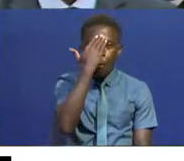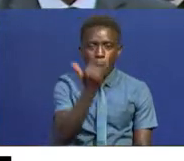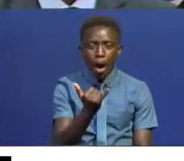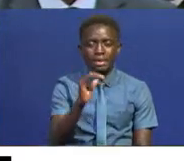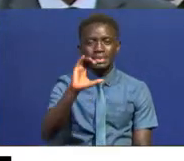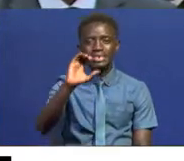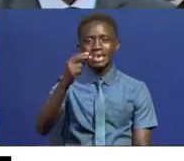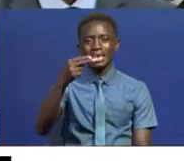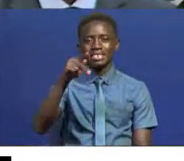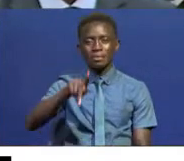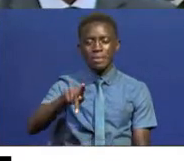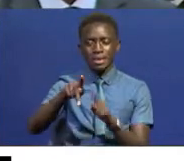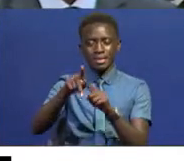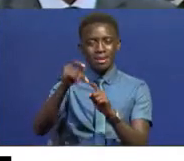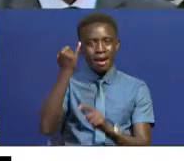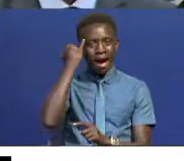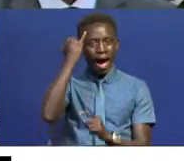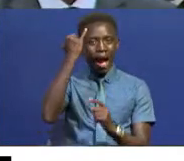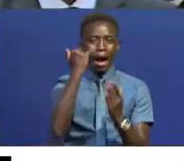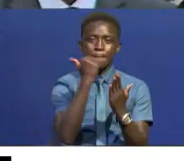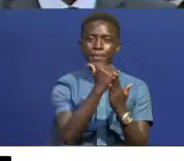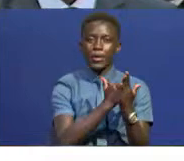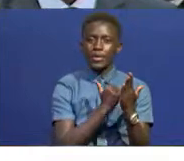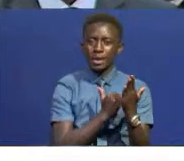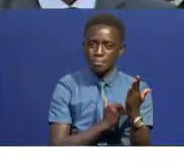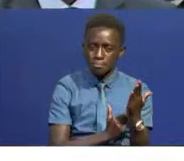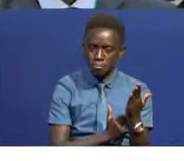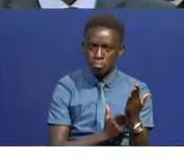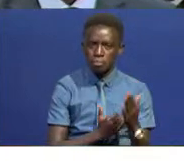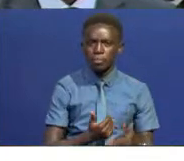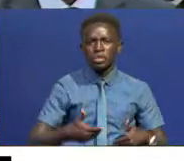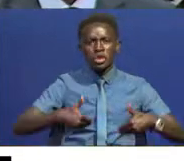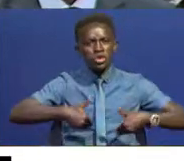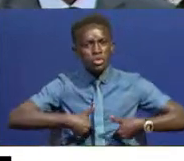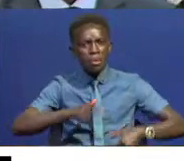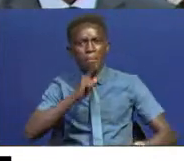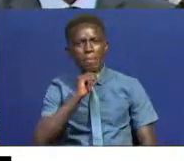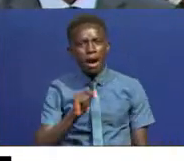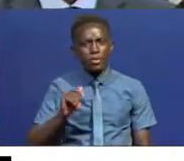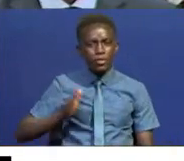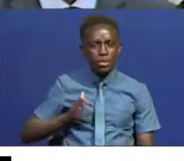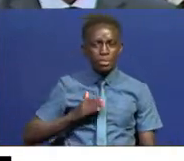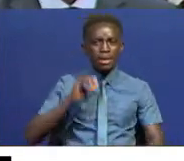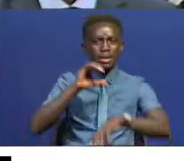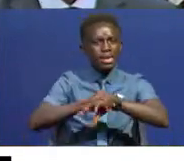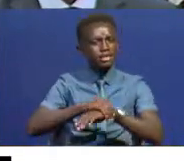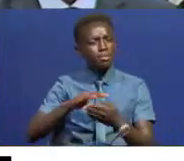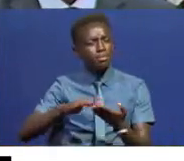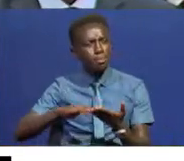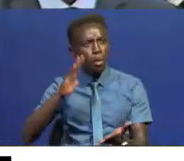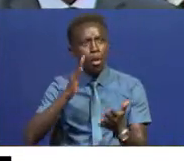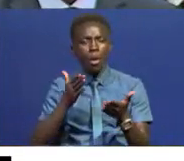promoters program. Young men and women are finding increasing employment